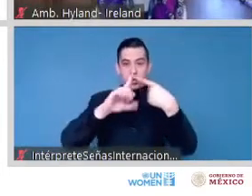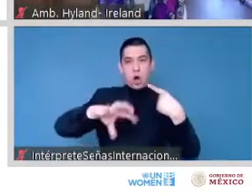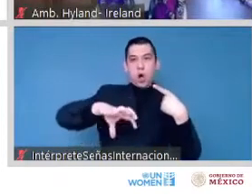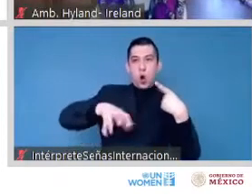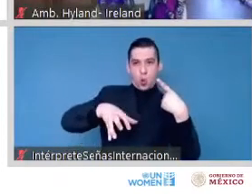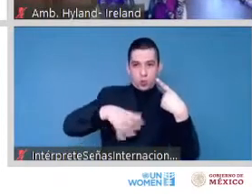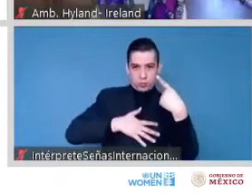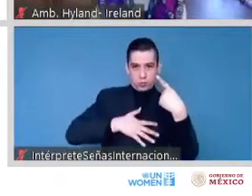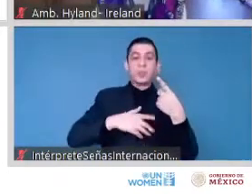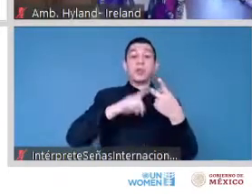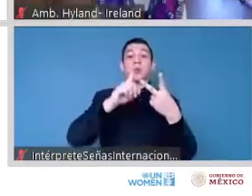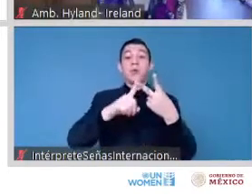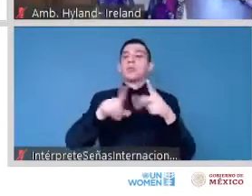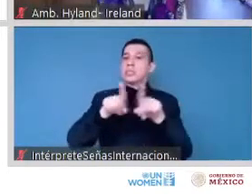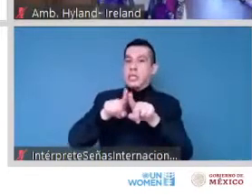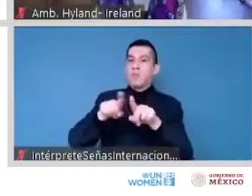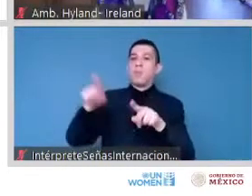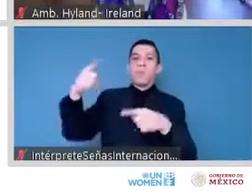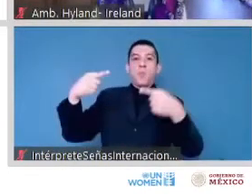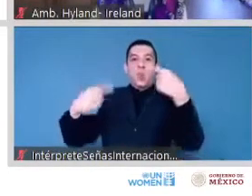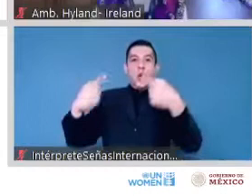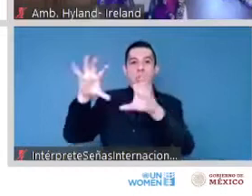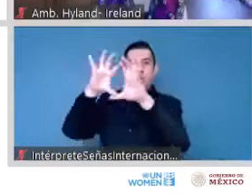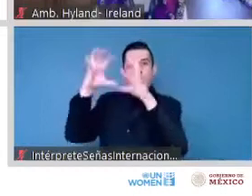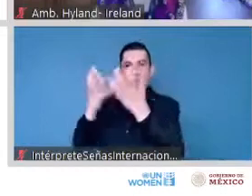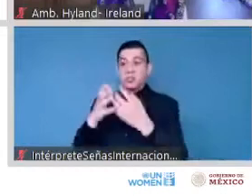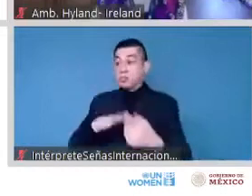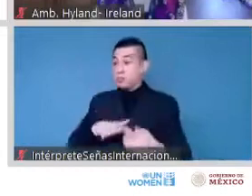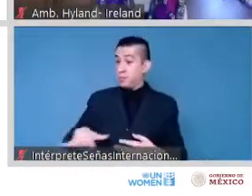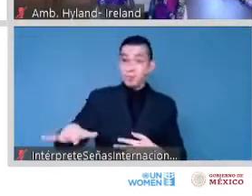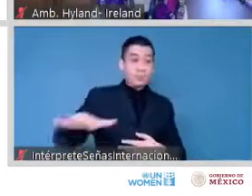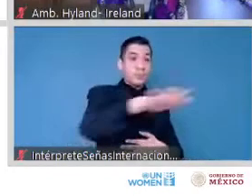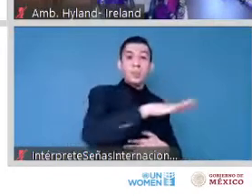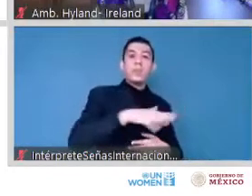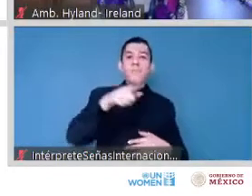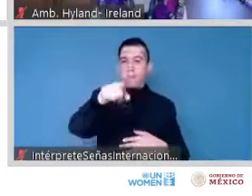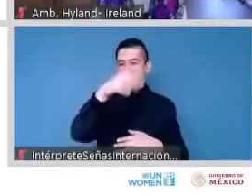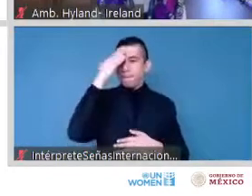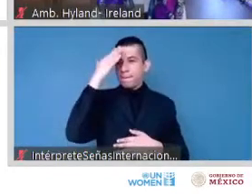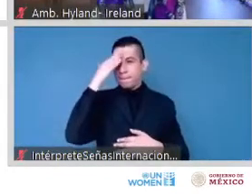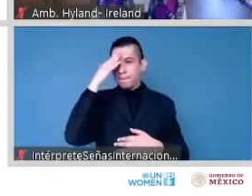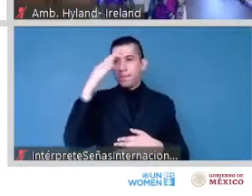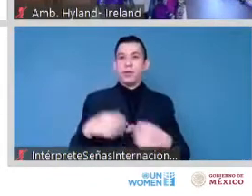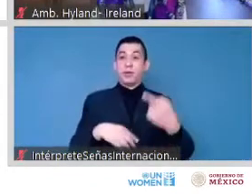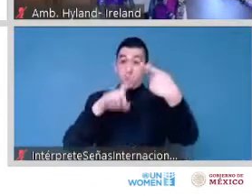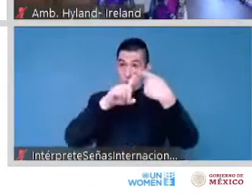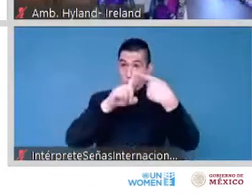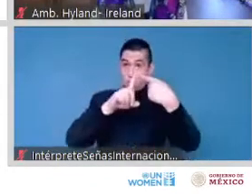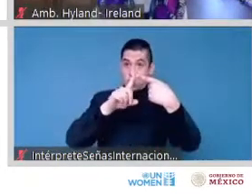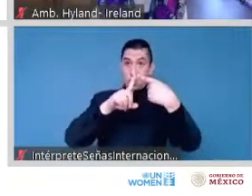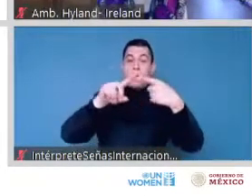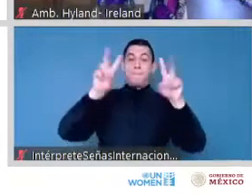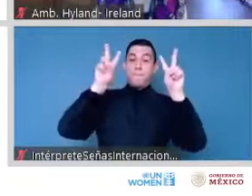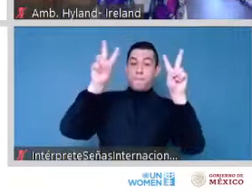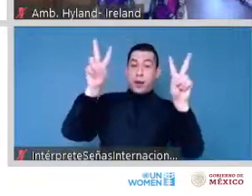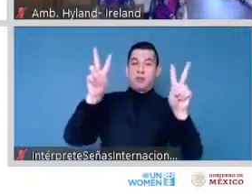of national action plans. One that saw women, peace, and security as important to foreign policy and defense, and another for whom it was an important issue